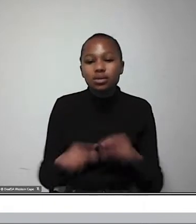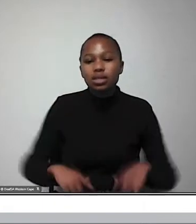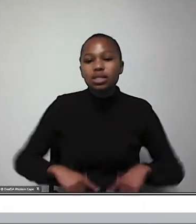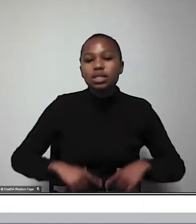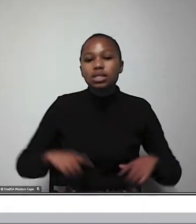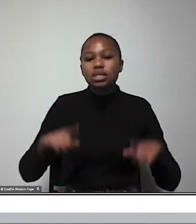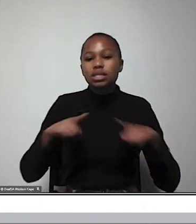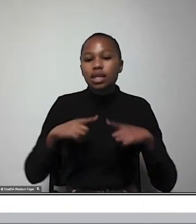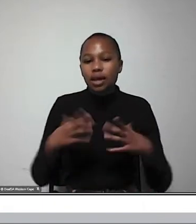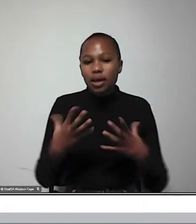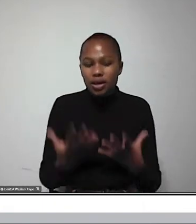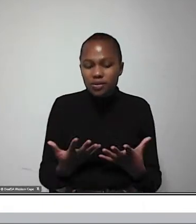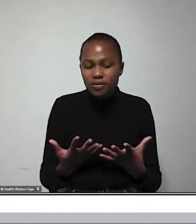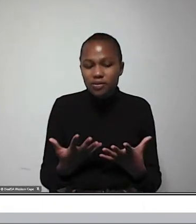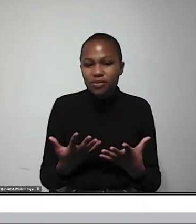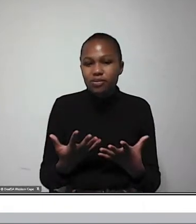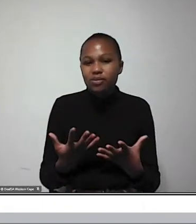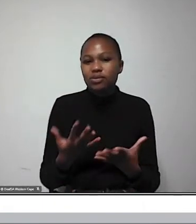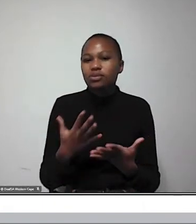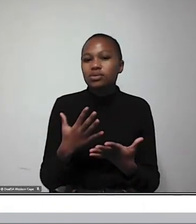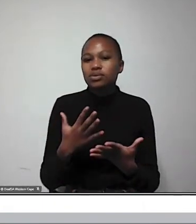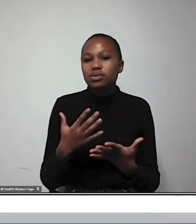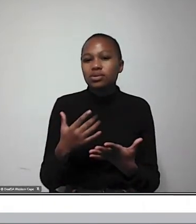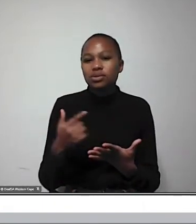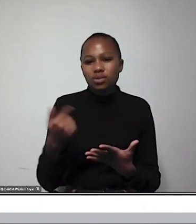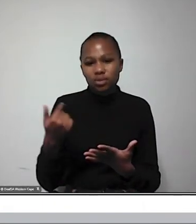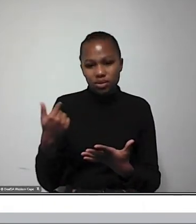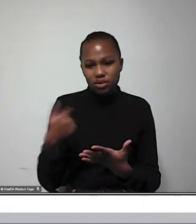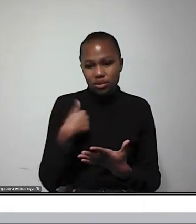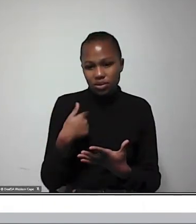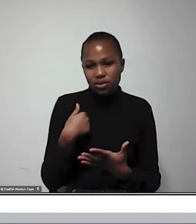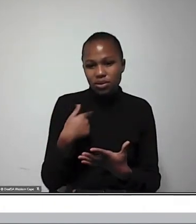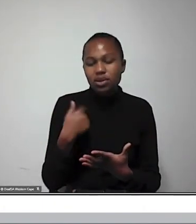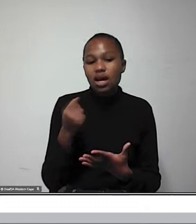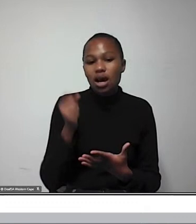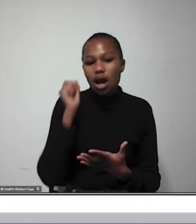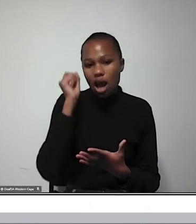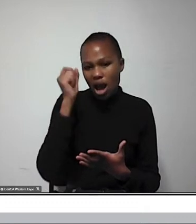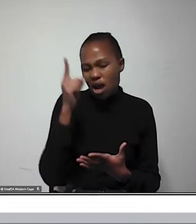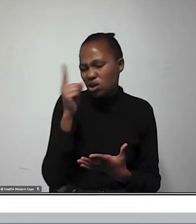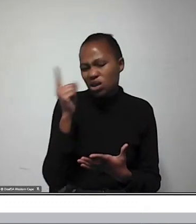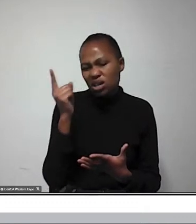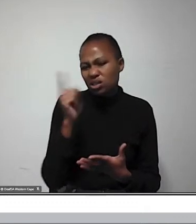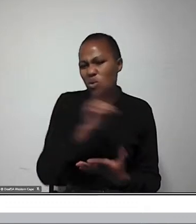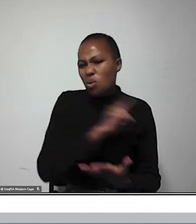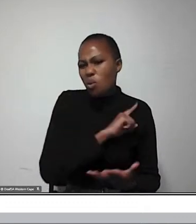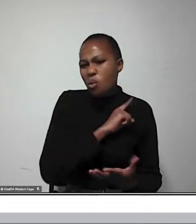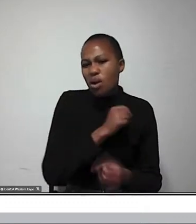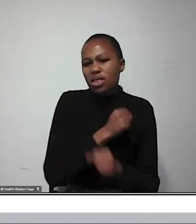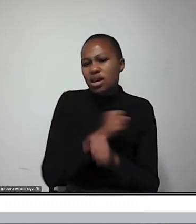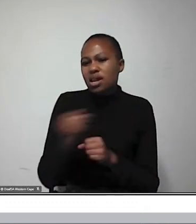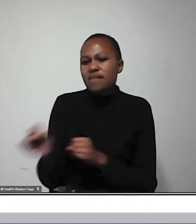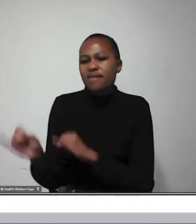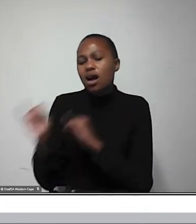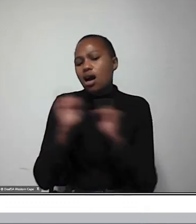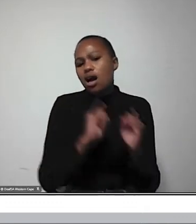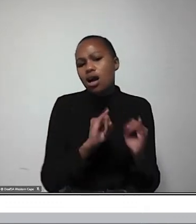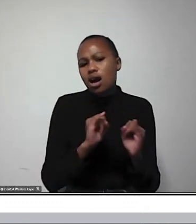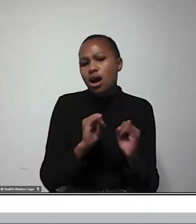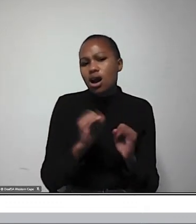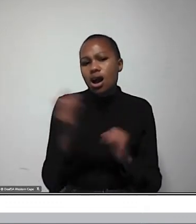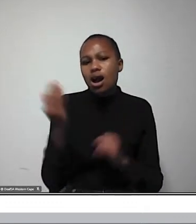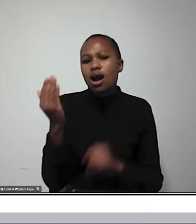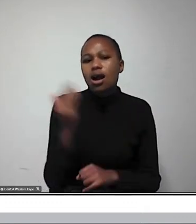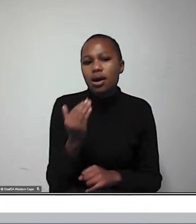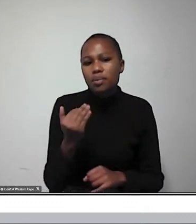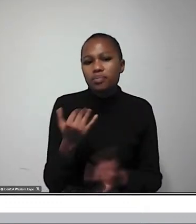livelihoods. And, you know, and I really totally don't understand why they wouldn't want to come and account. So I'm wholeheartedly,